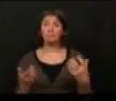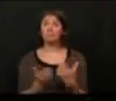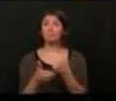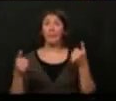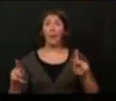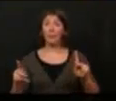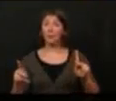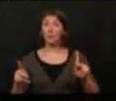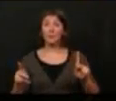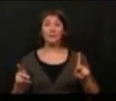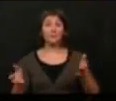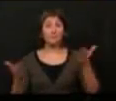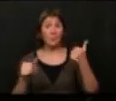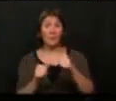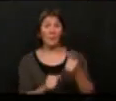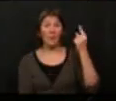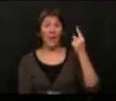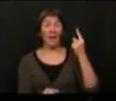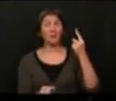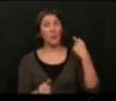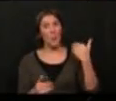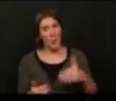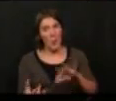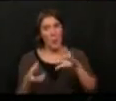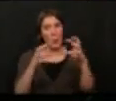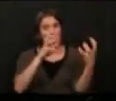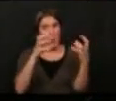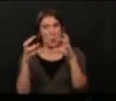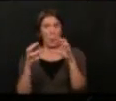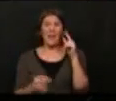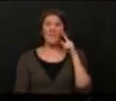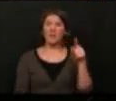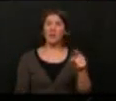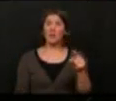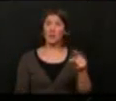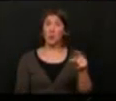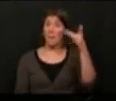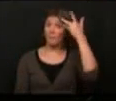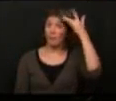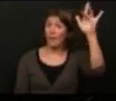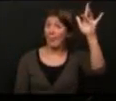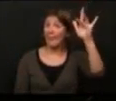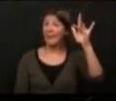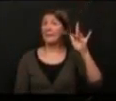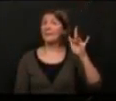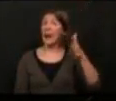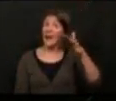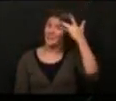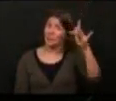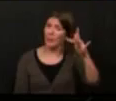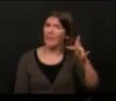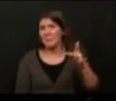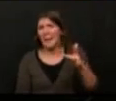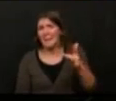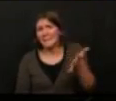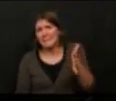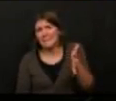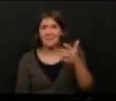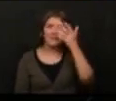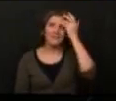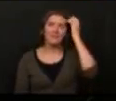good time, given what we went through last year, that if you're somebody who's fairly brilliant and can see possibilities that